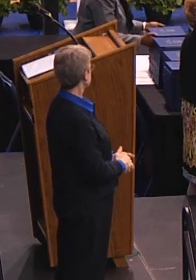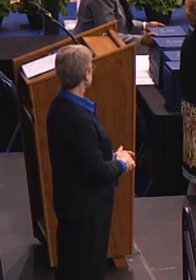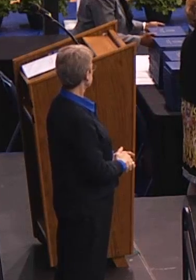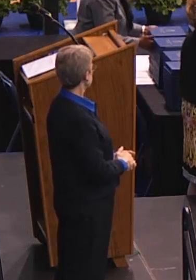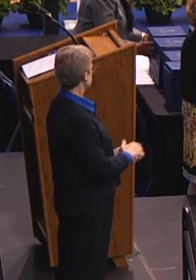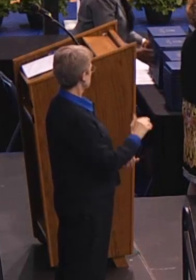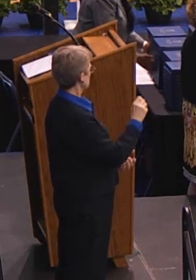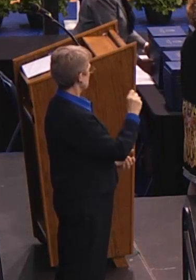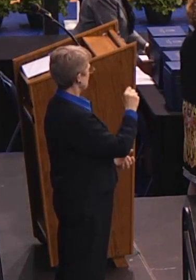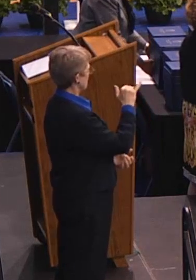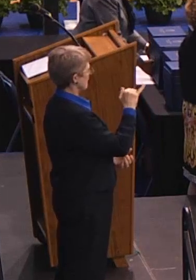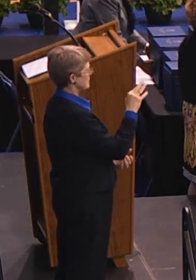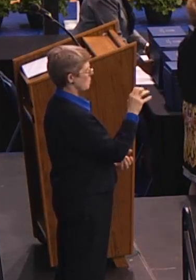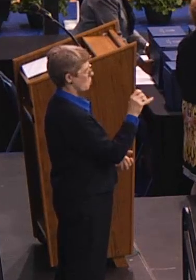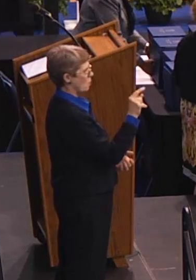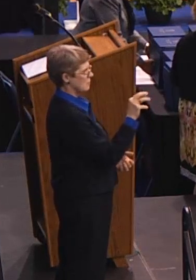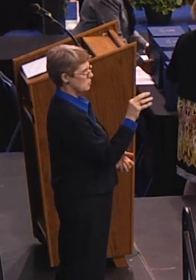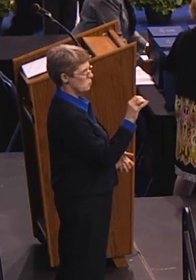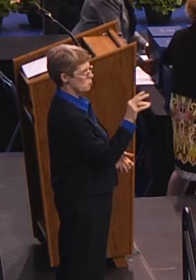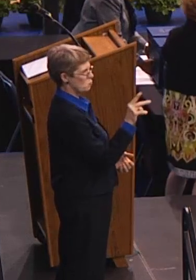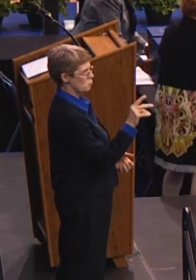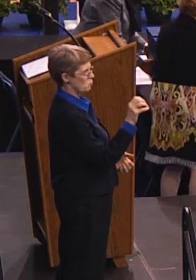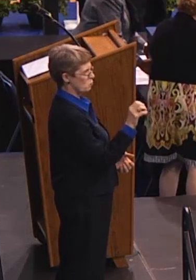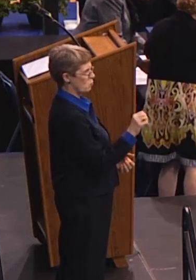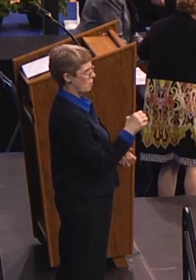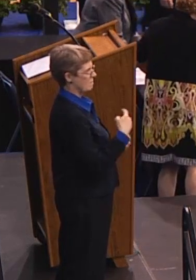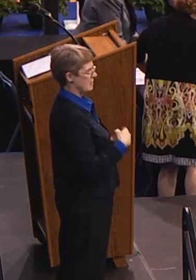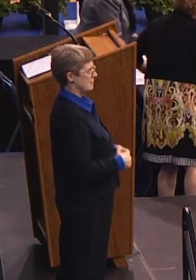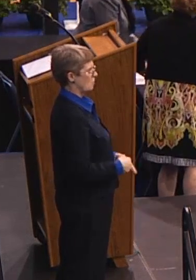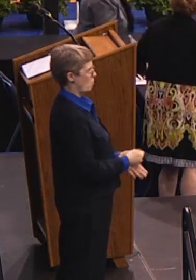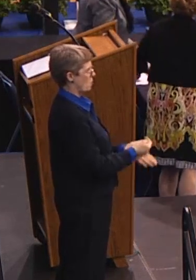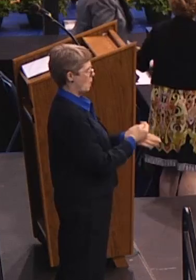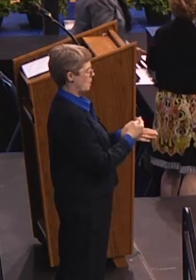Casey Jordan Westbrook, physical therapist assistant.